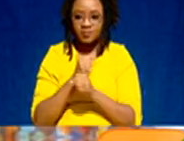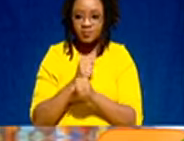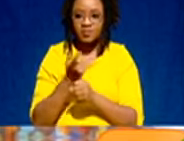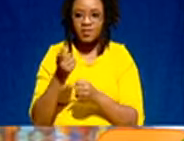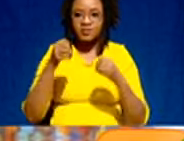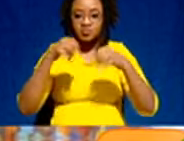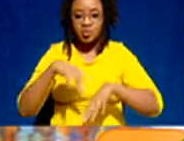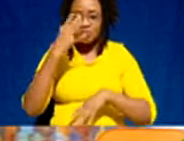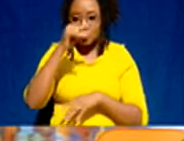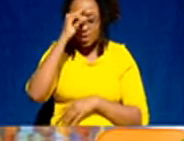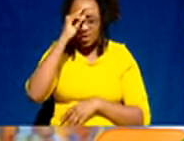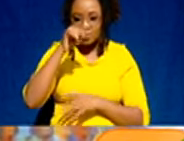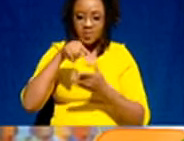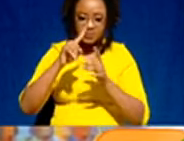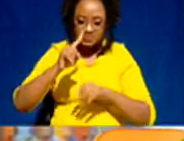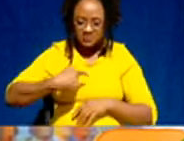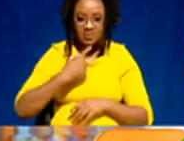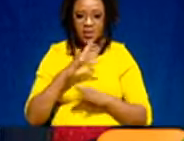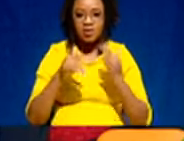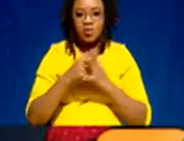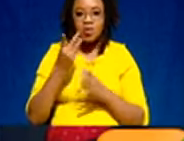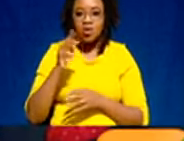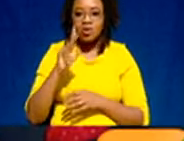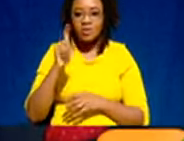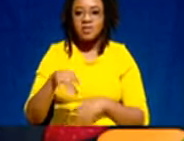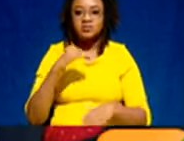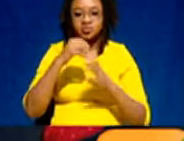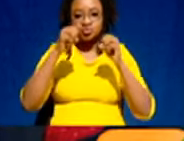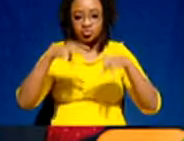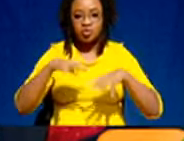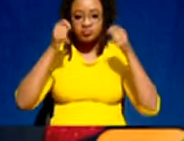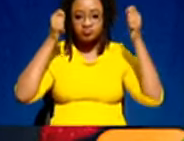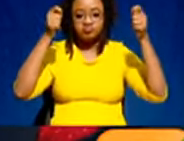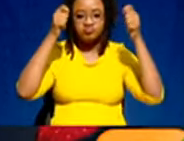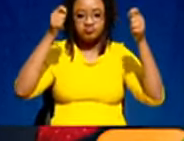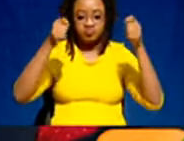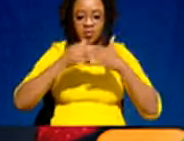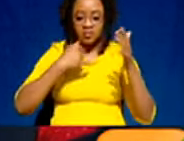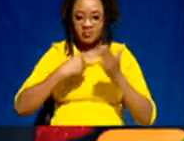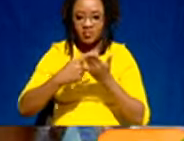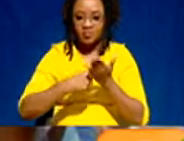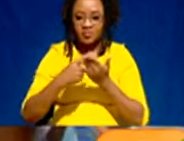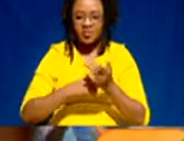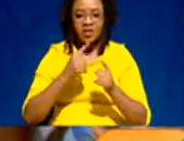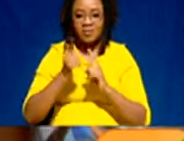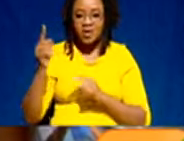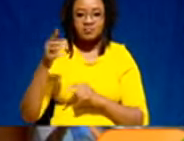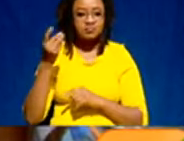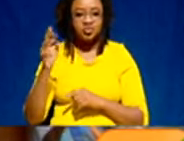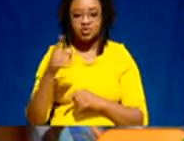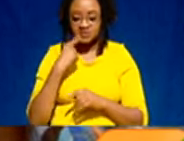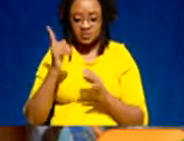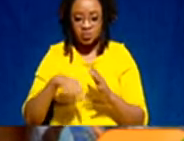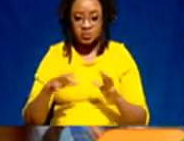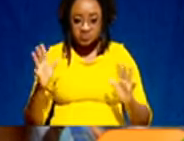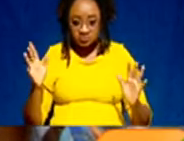government allegedly demanded that doctors call off the strike before the talks proceed, while the medics remained adamant that they would only